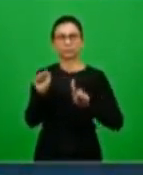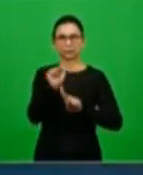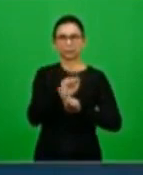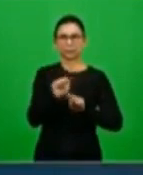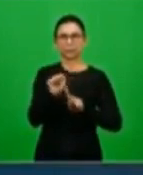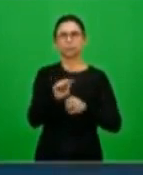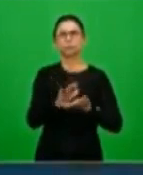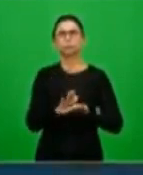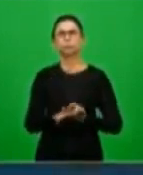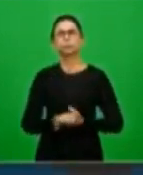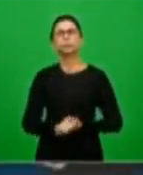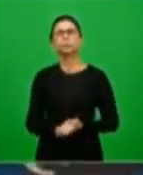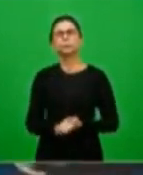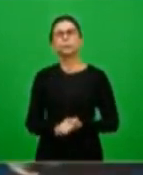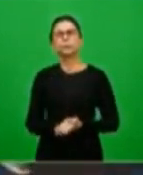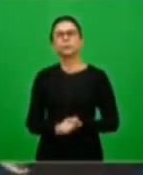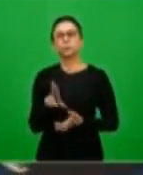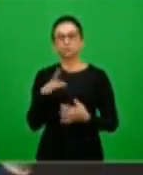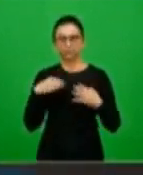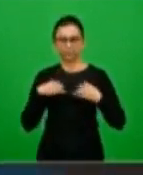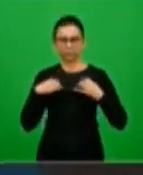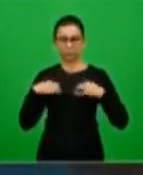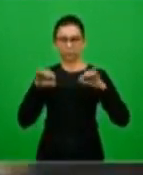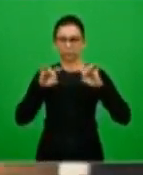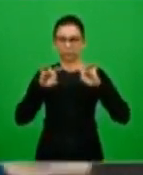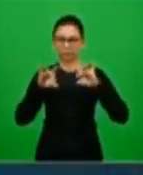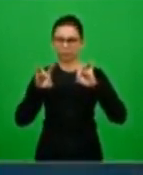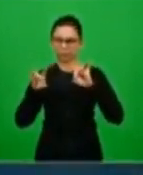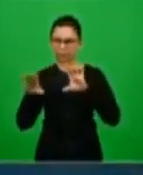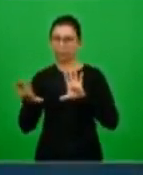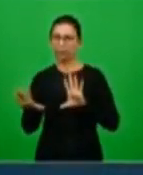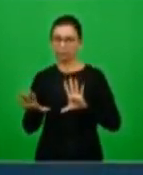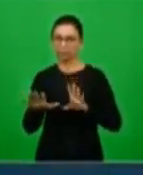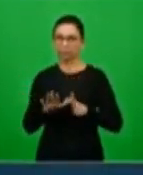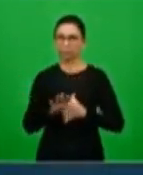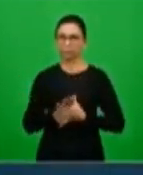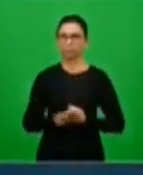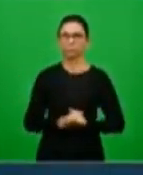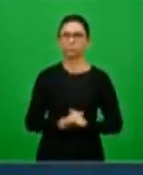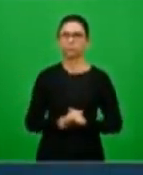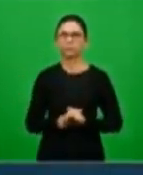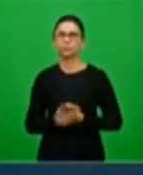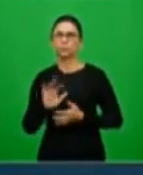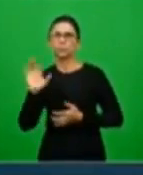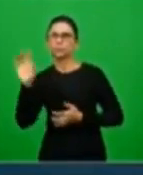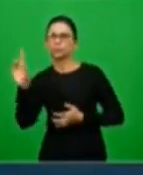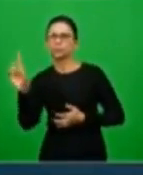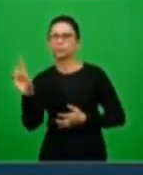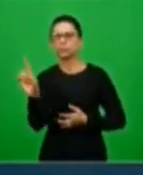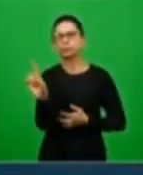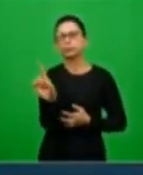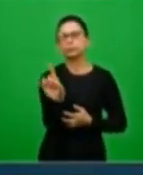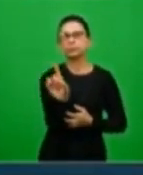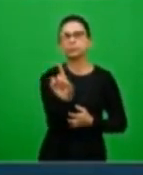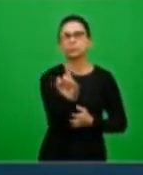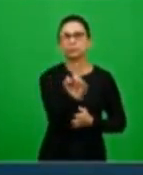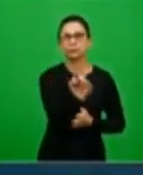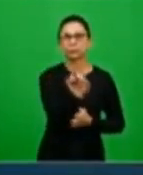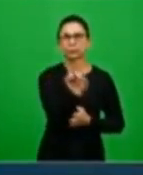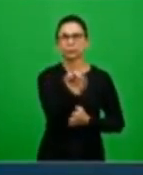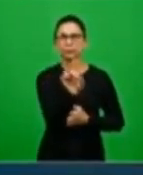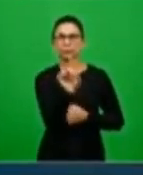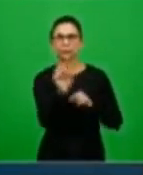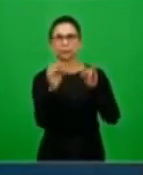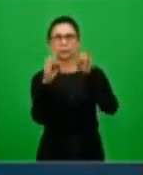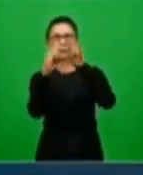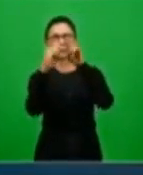Where he ministered here, were special garments. We're going to speak about them. He entered here in this place.